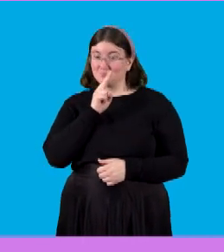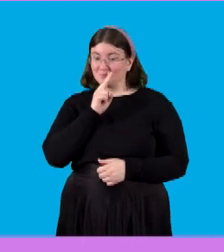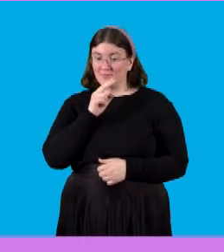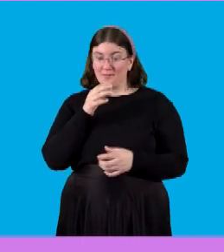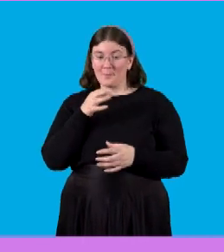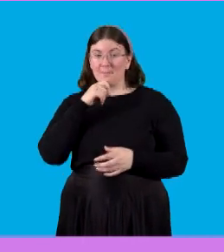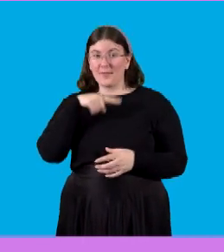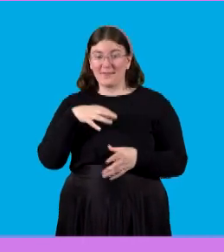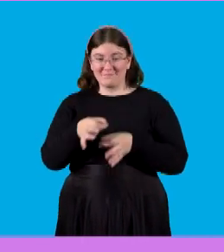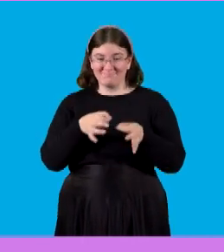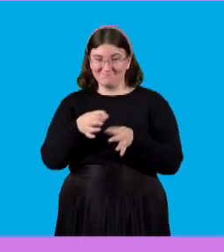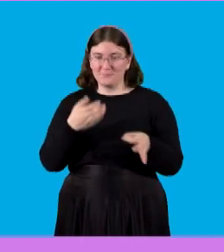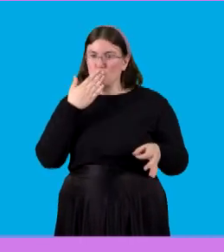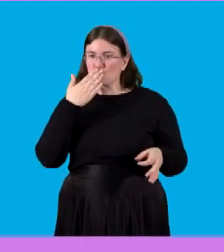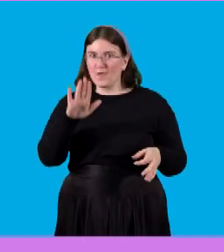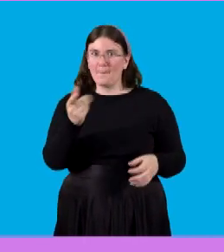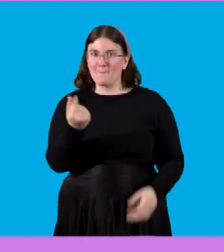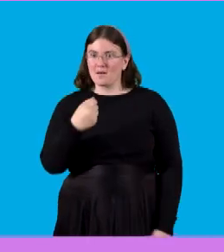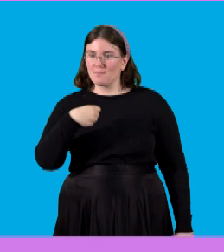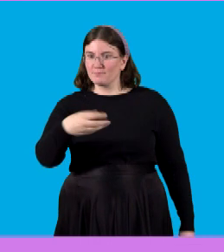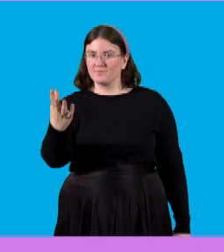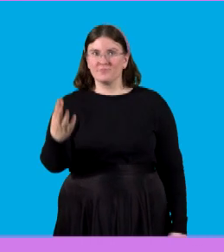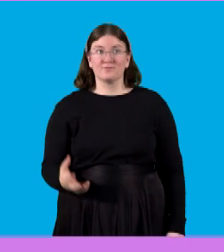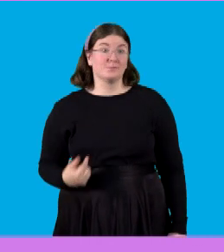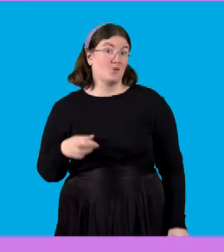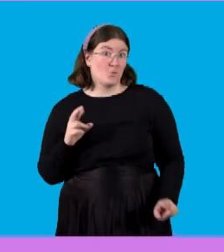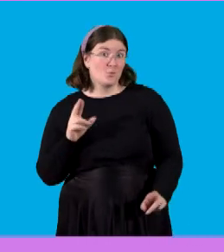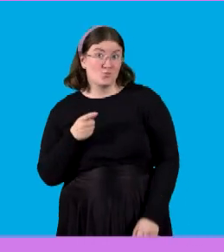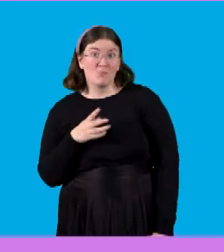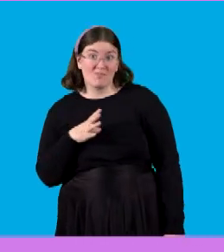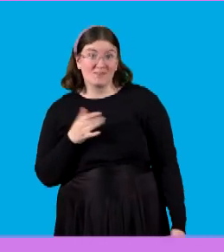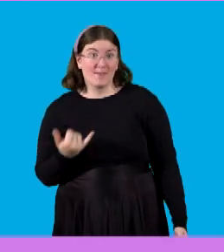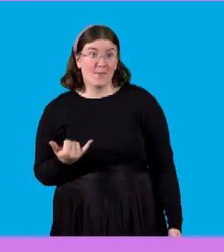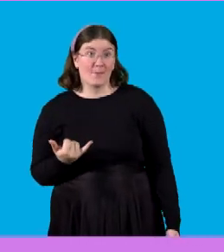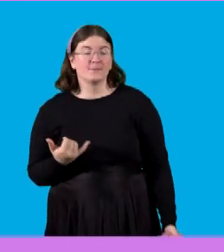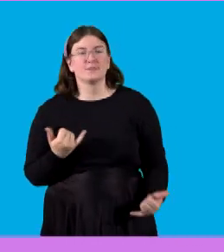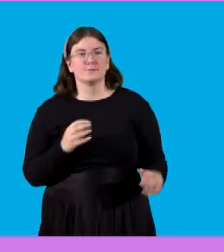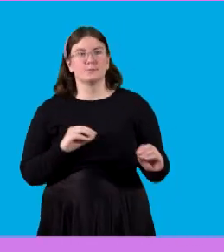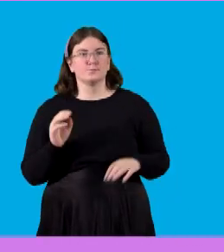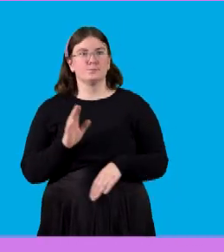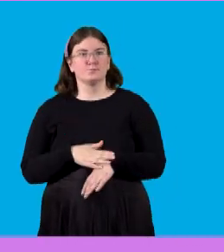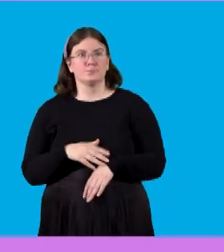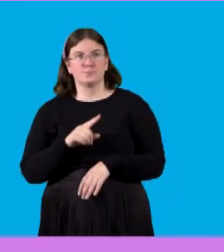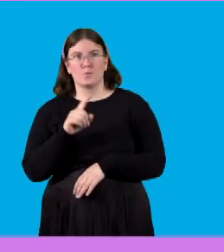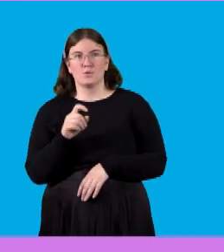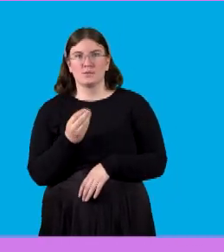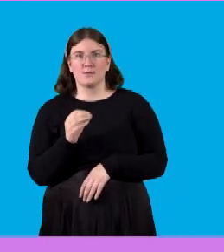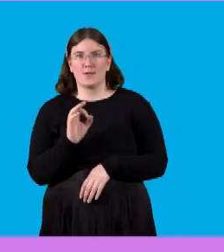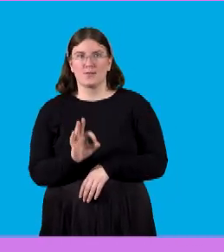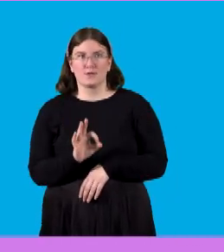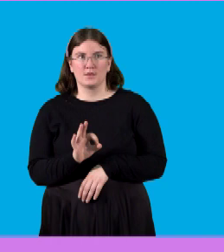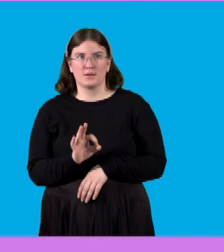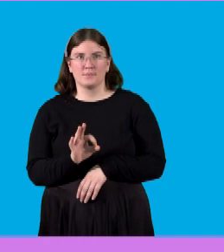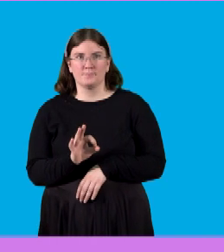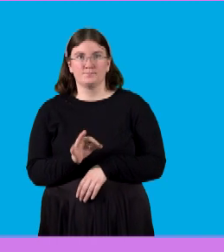21,684 rand as a birthday present. Guys, I hope we are still fine so far. Let us now move on to question number 3. It says, describe